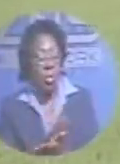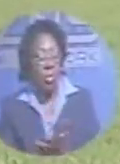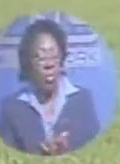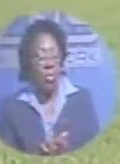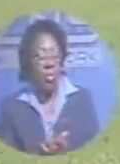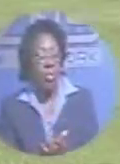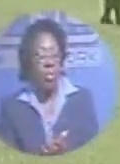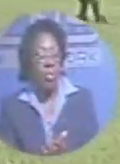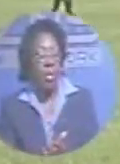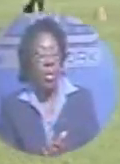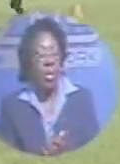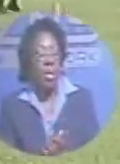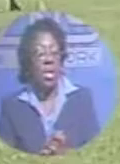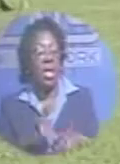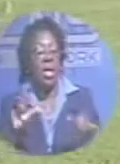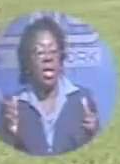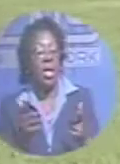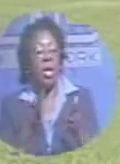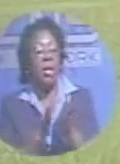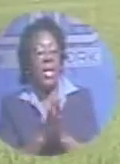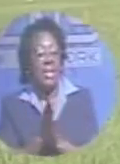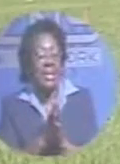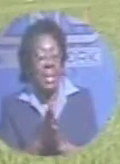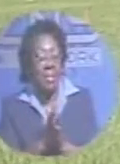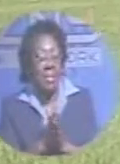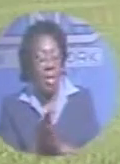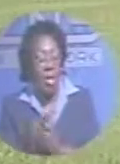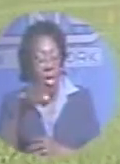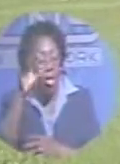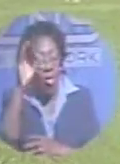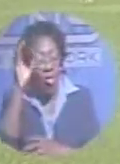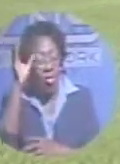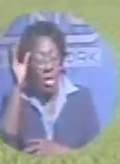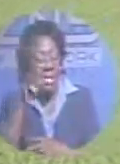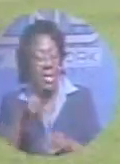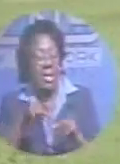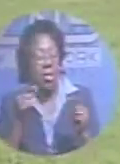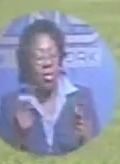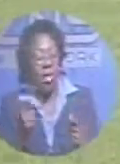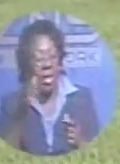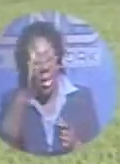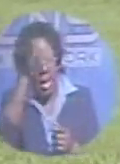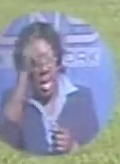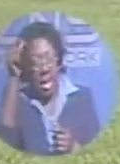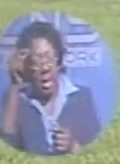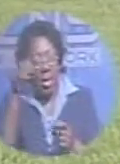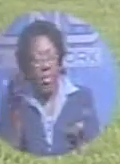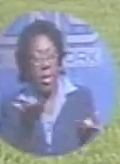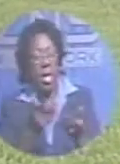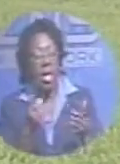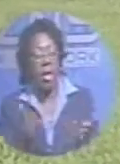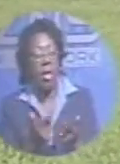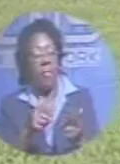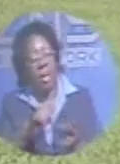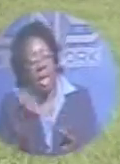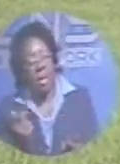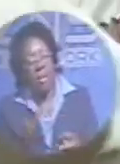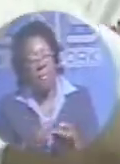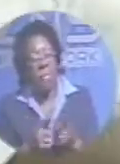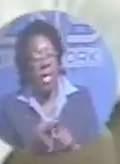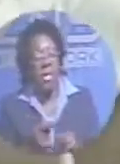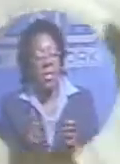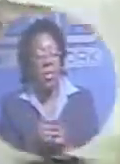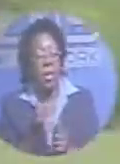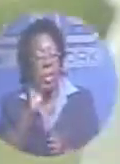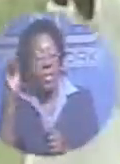camp? Oh, just a lot of excitement. Chris is just a great guy. He's going to be bringing a couple people from the Atlanta Falcons with him, too. So they're going to take time, just